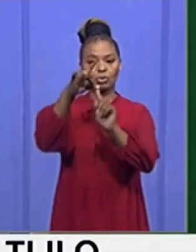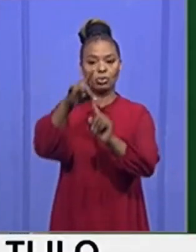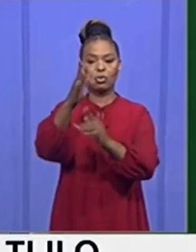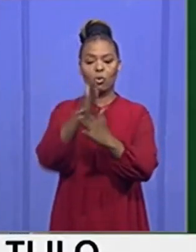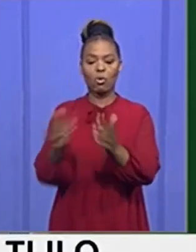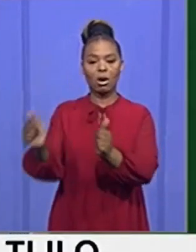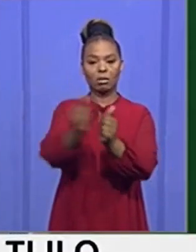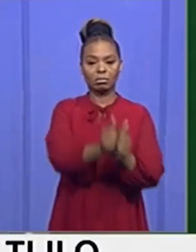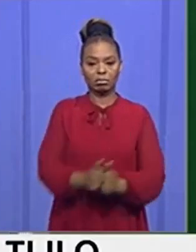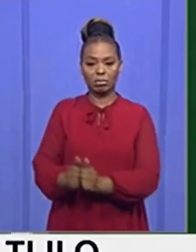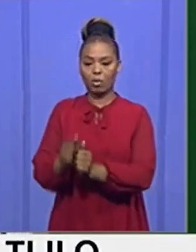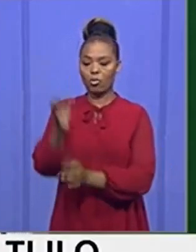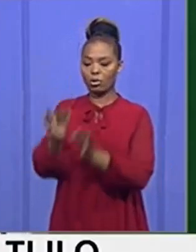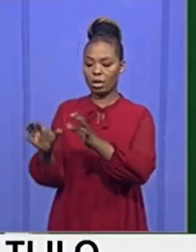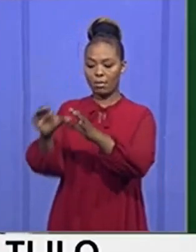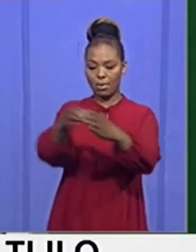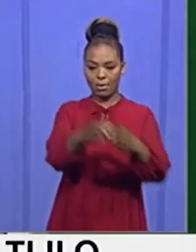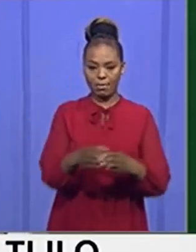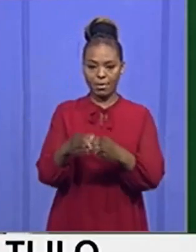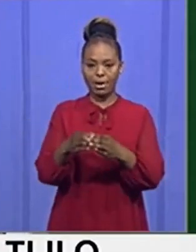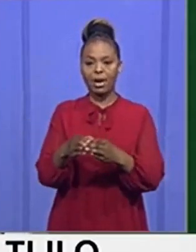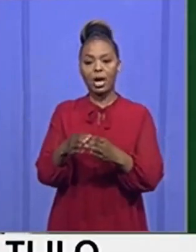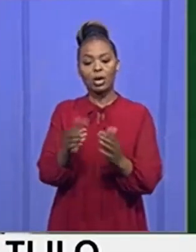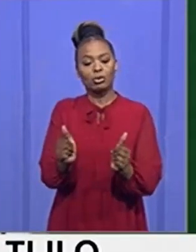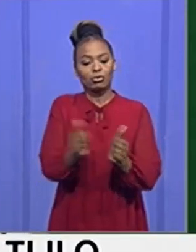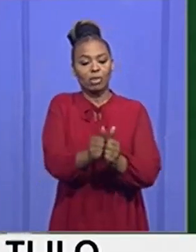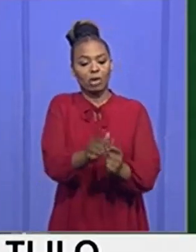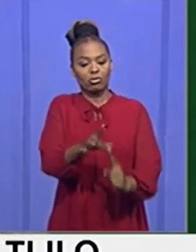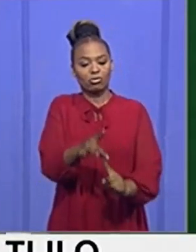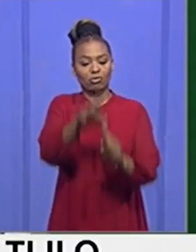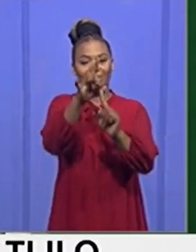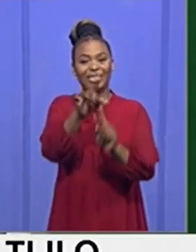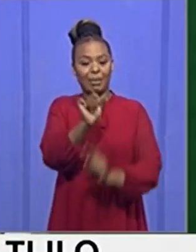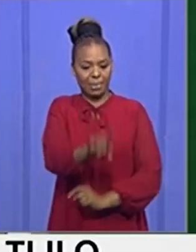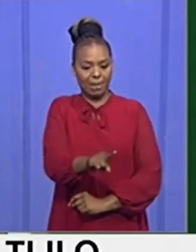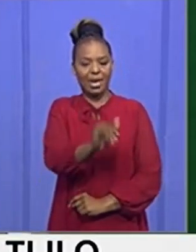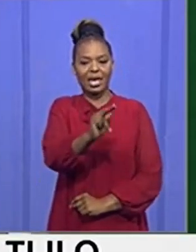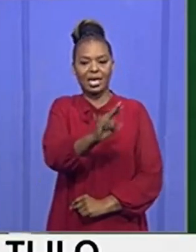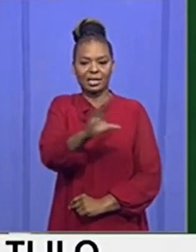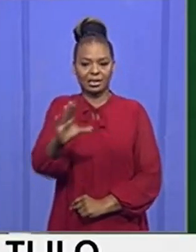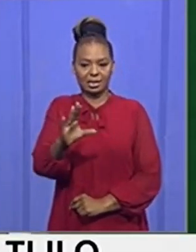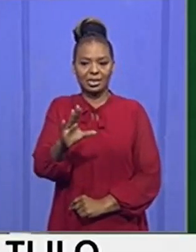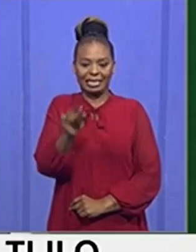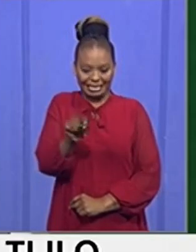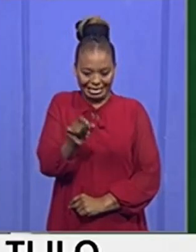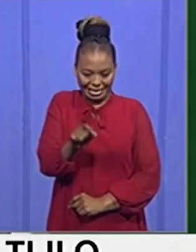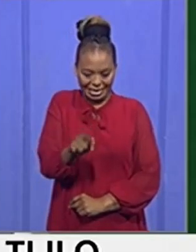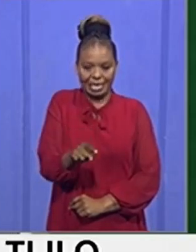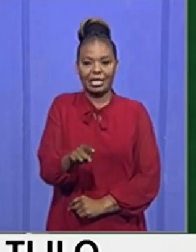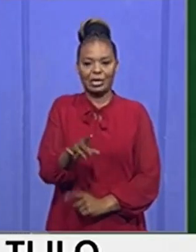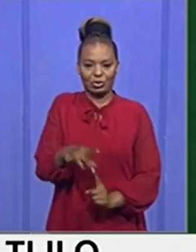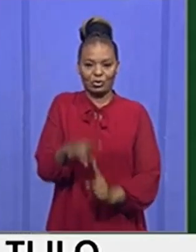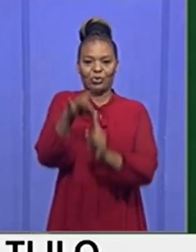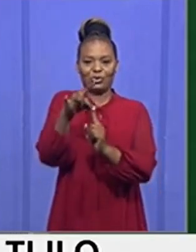partner, we will choose the ANC to be our coalition